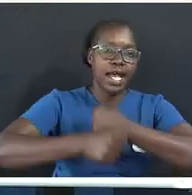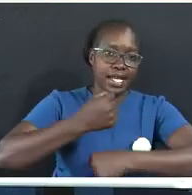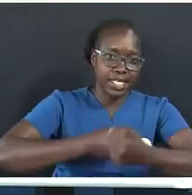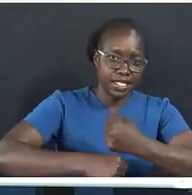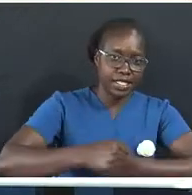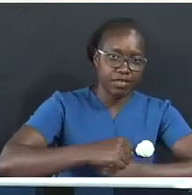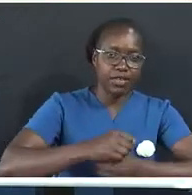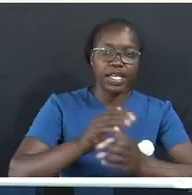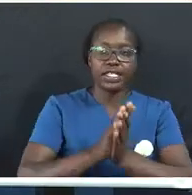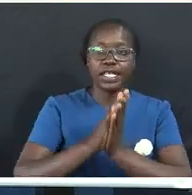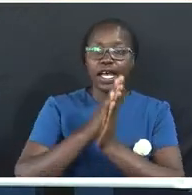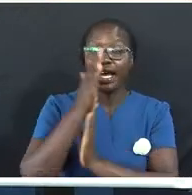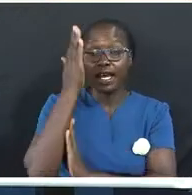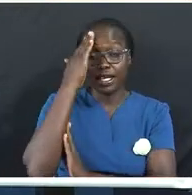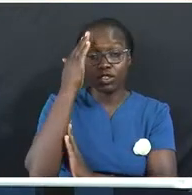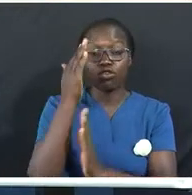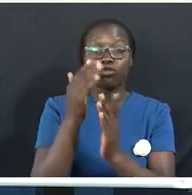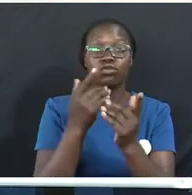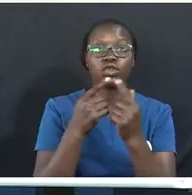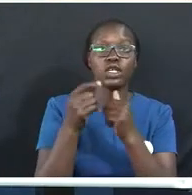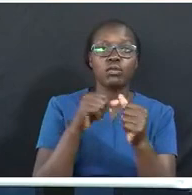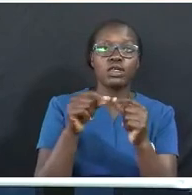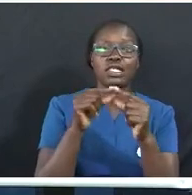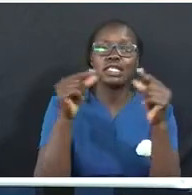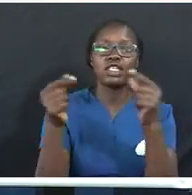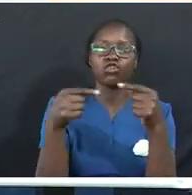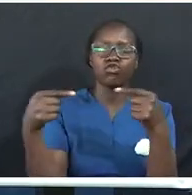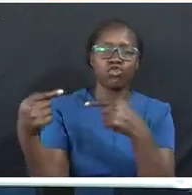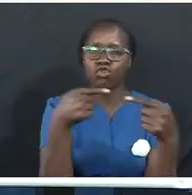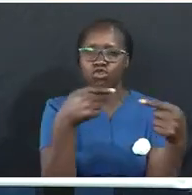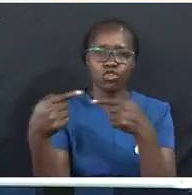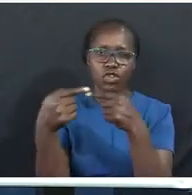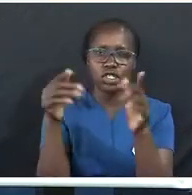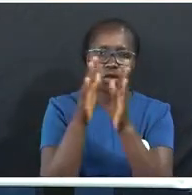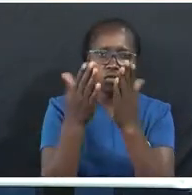And I know also told you about the Great Controversy